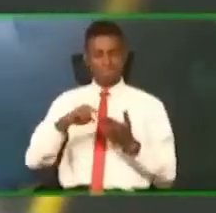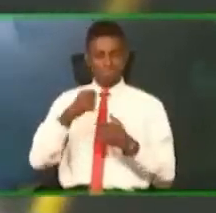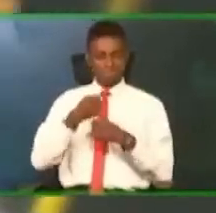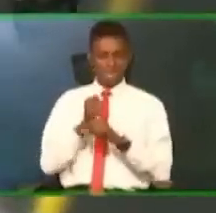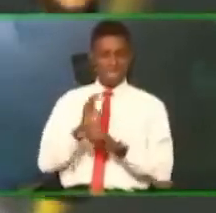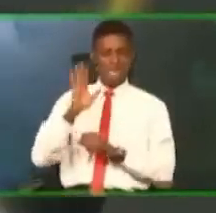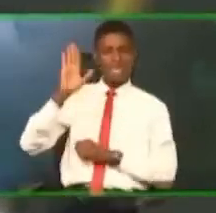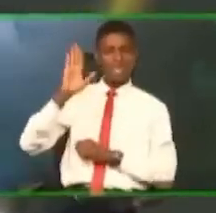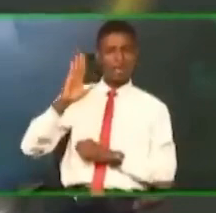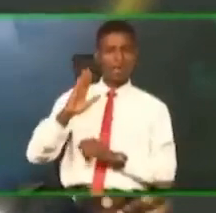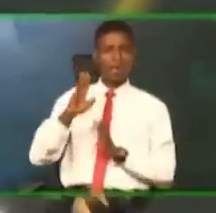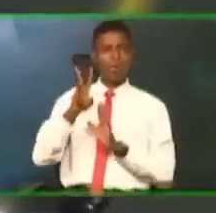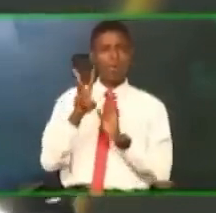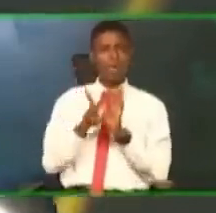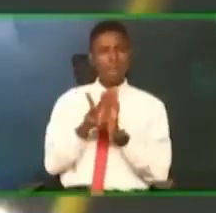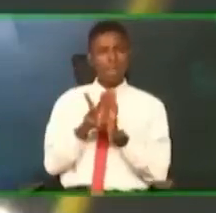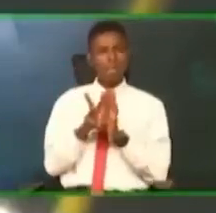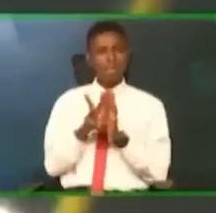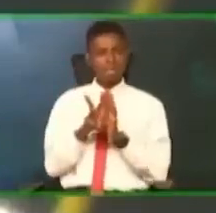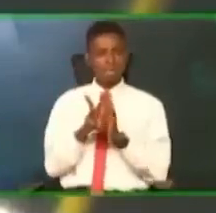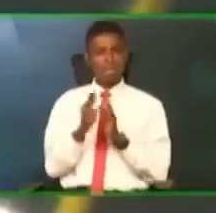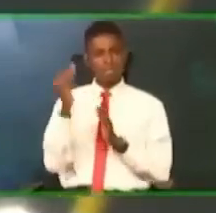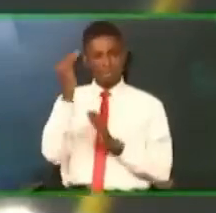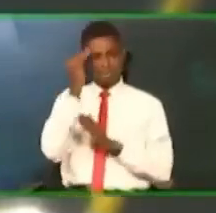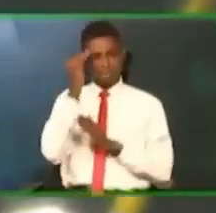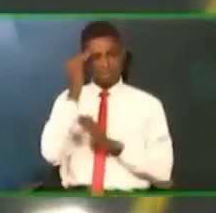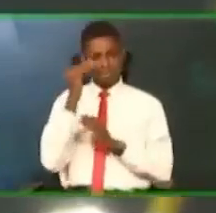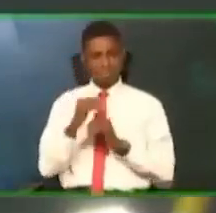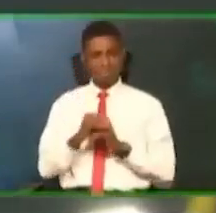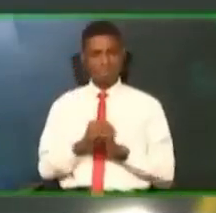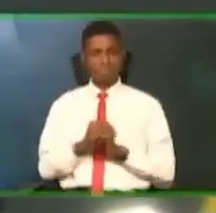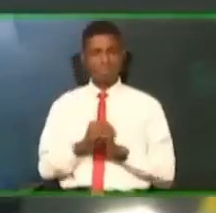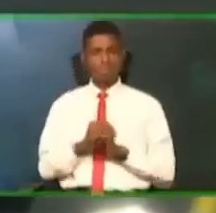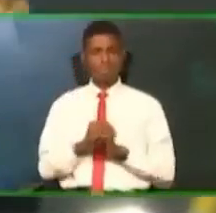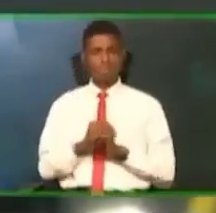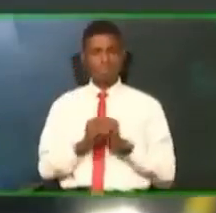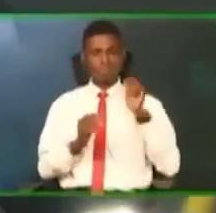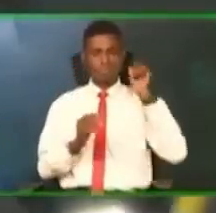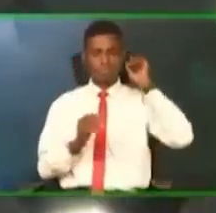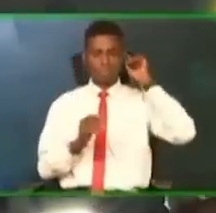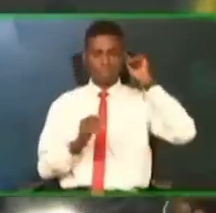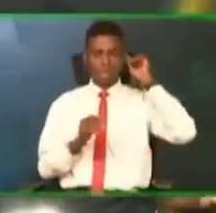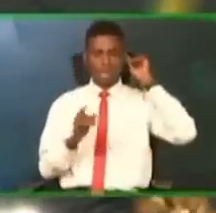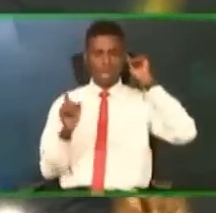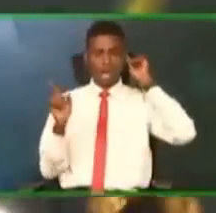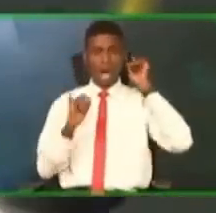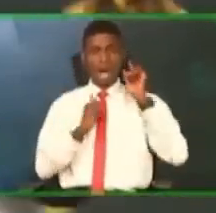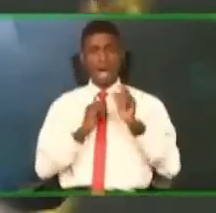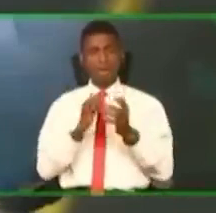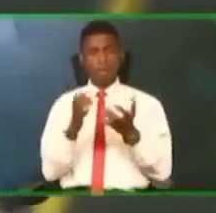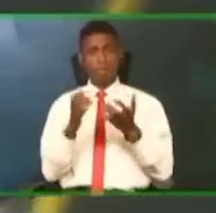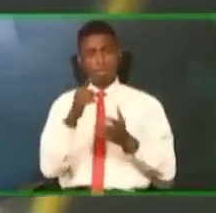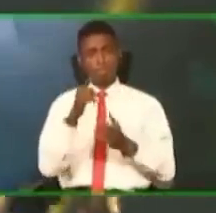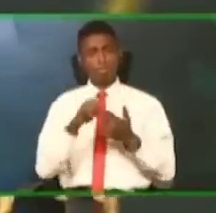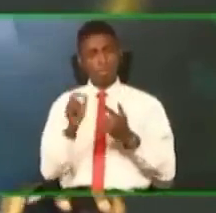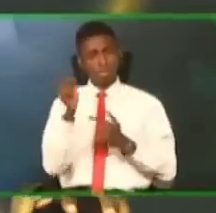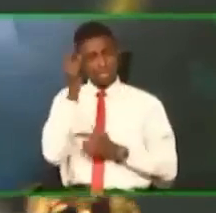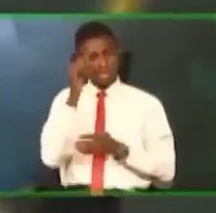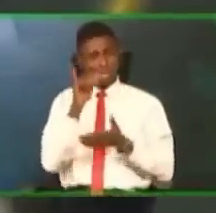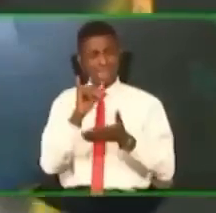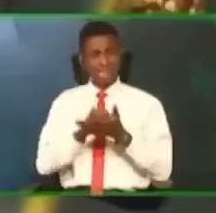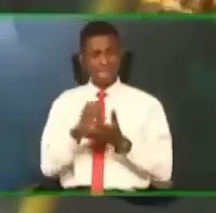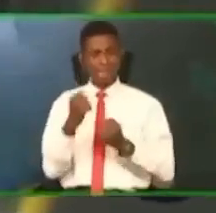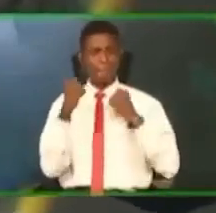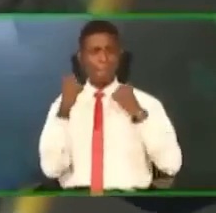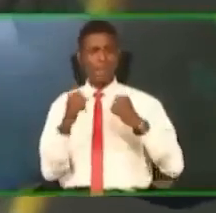his intent known. Please look up. Please look up. I need you to understand that the power of God, which